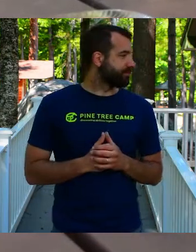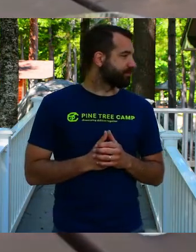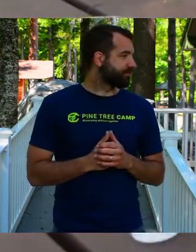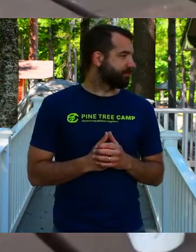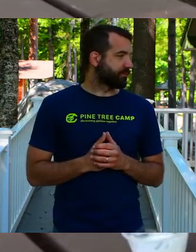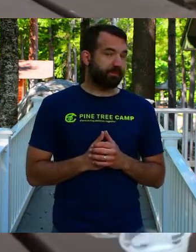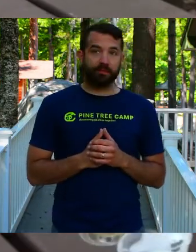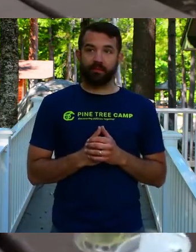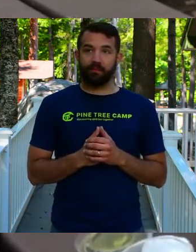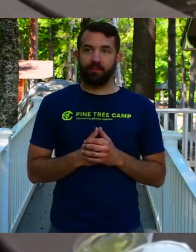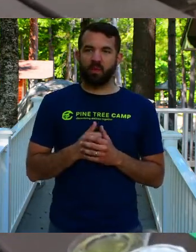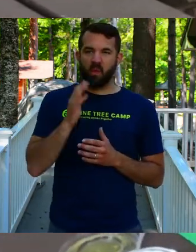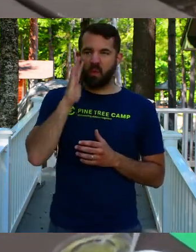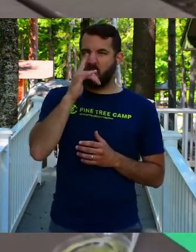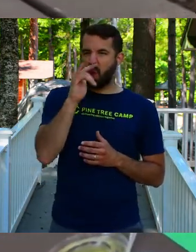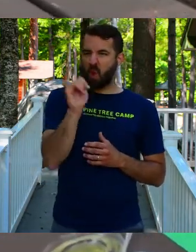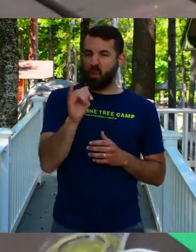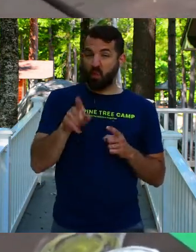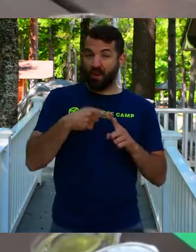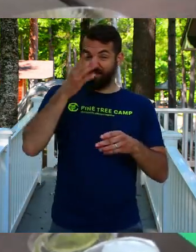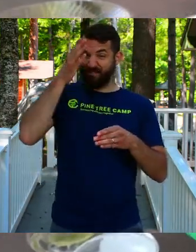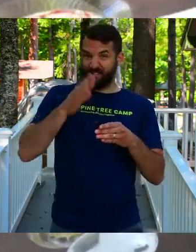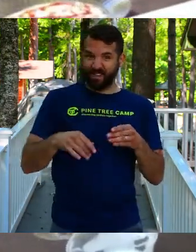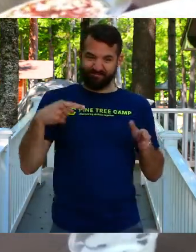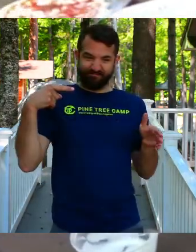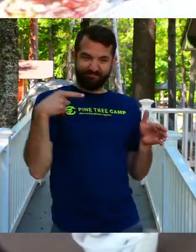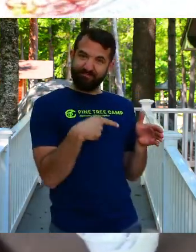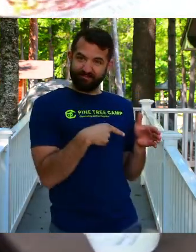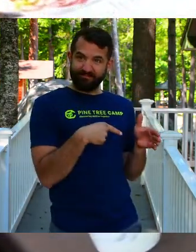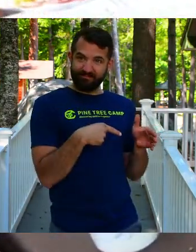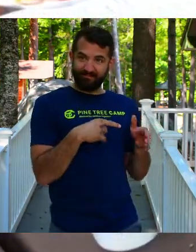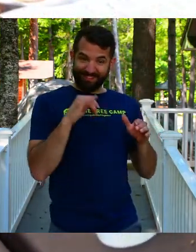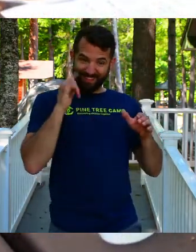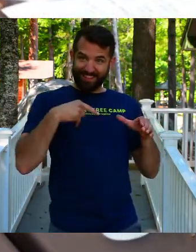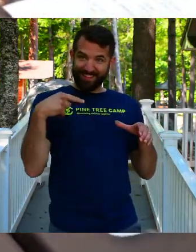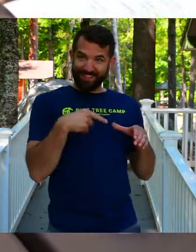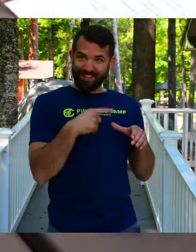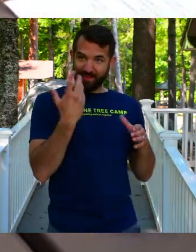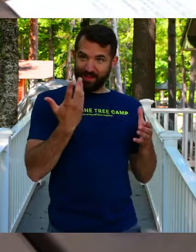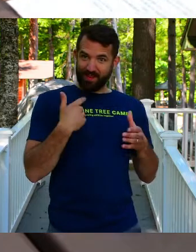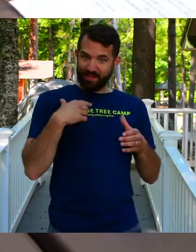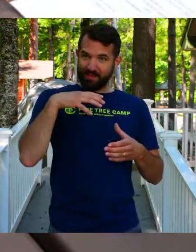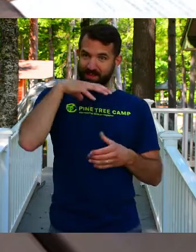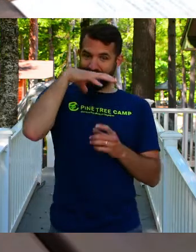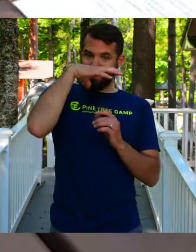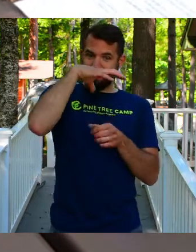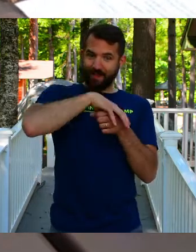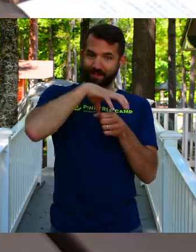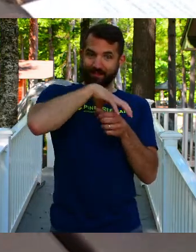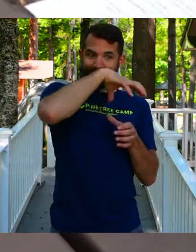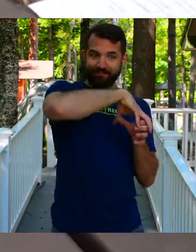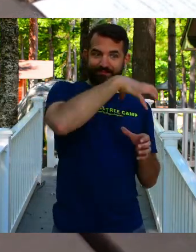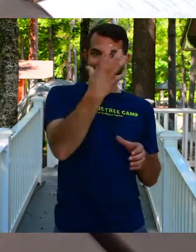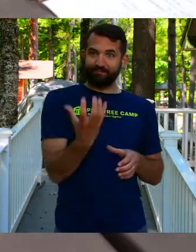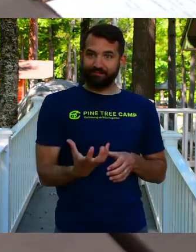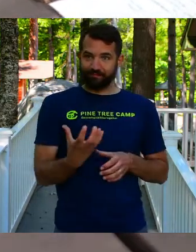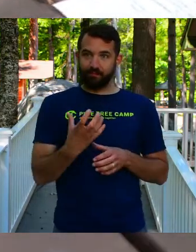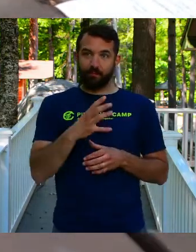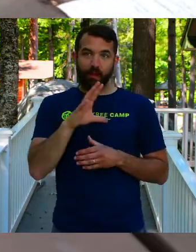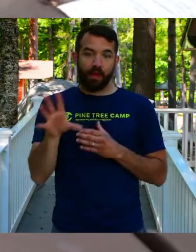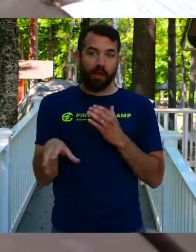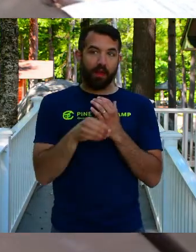something like this. This was on a plastic lid, as you can see. I put sparkles on it to make it a little more fun, which you can definitely do if you